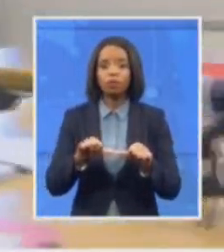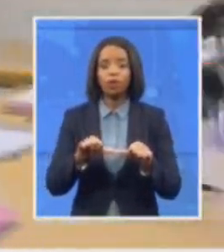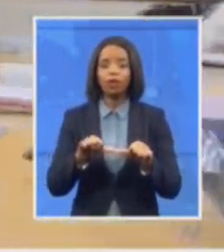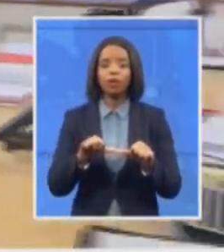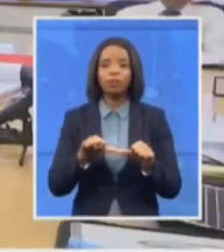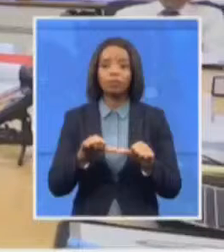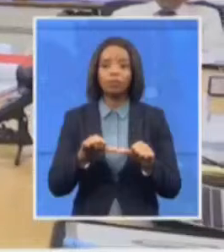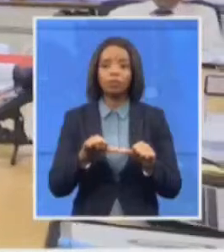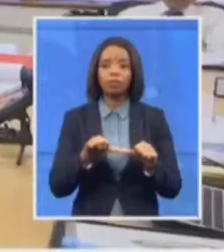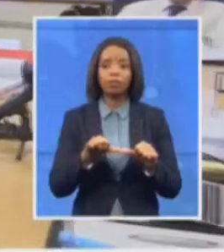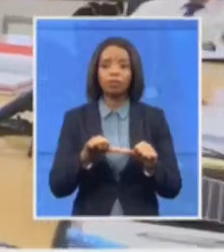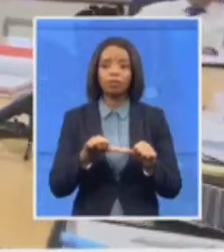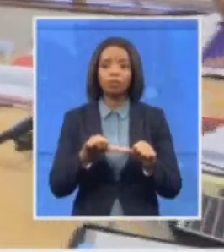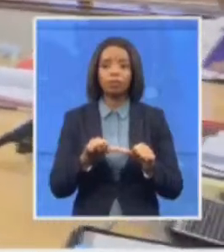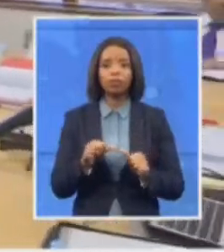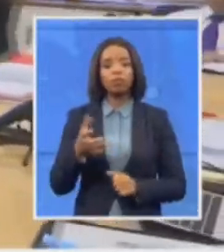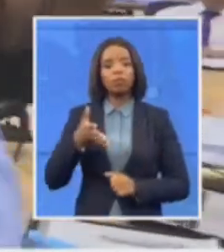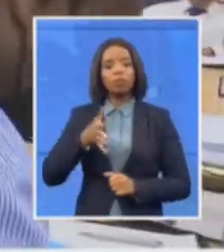tried to resolve the matter?